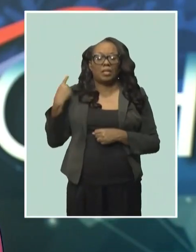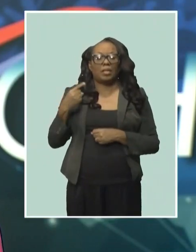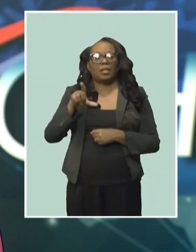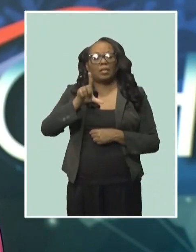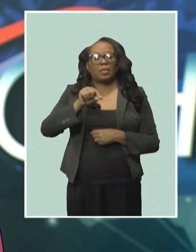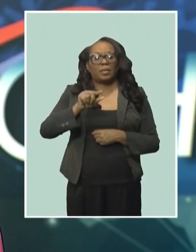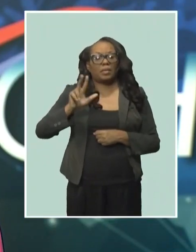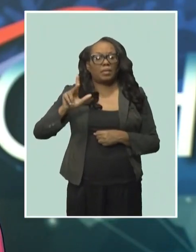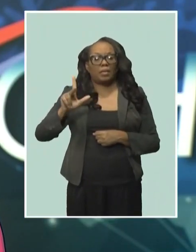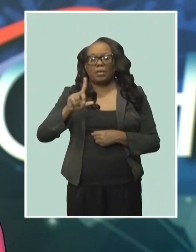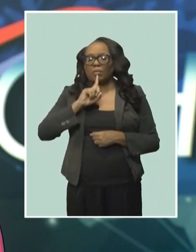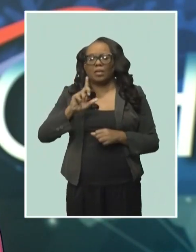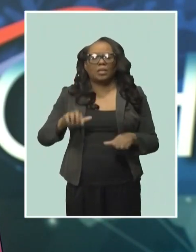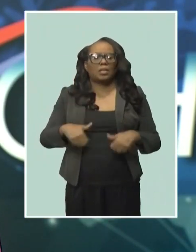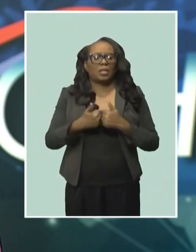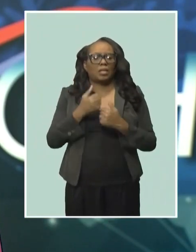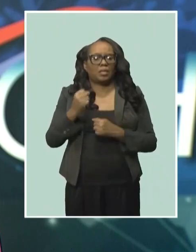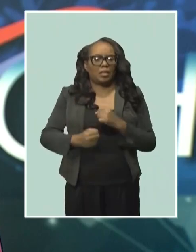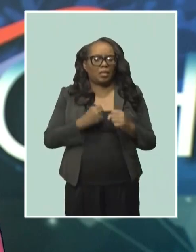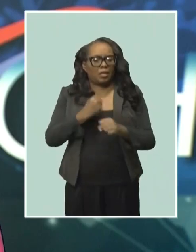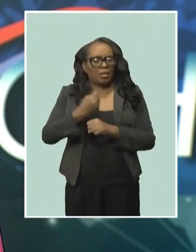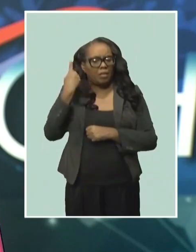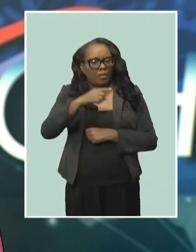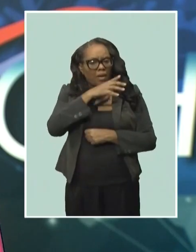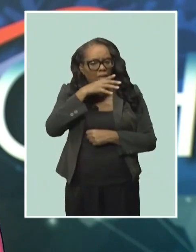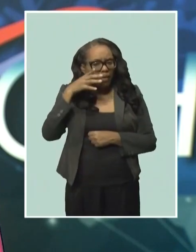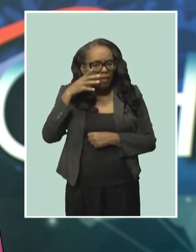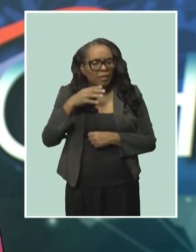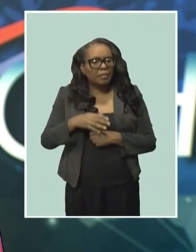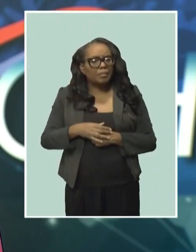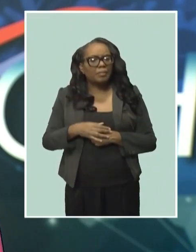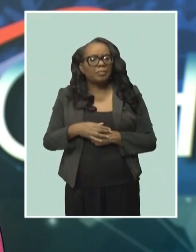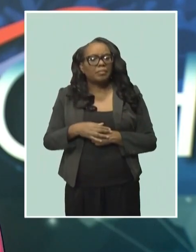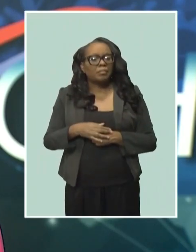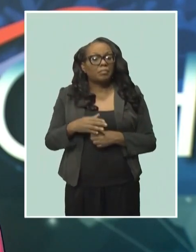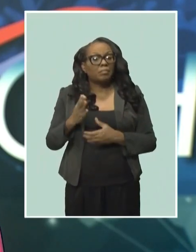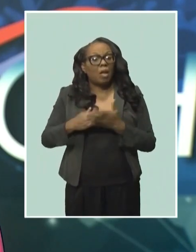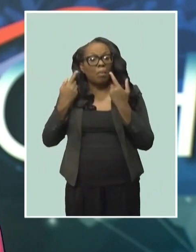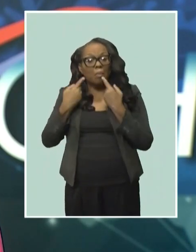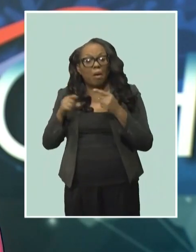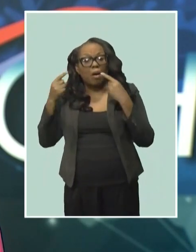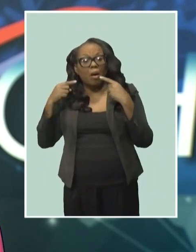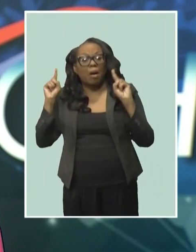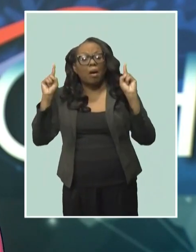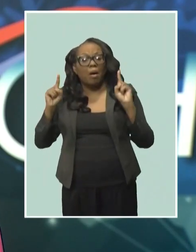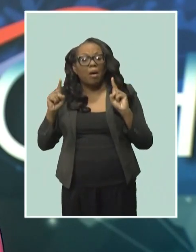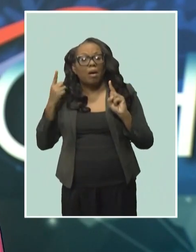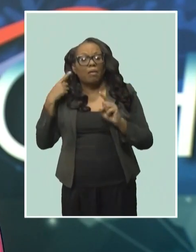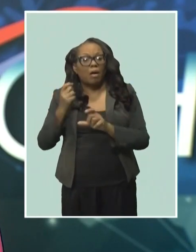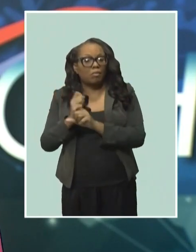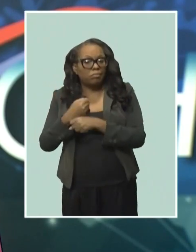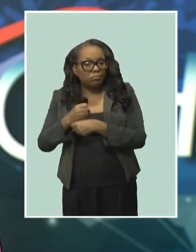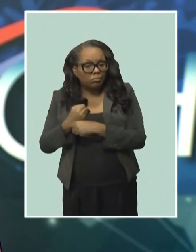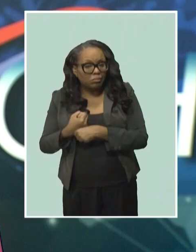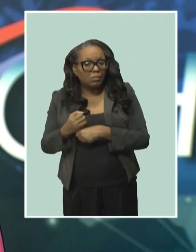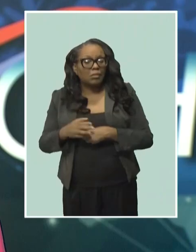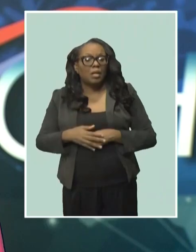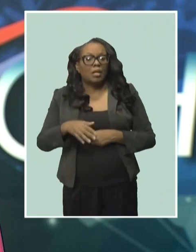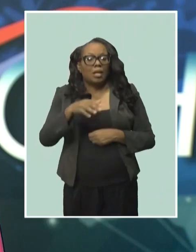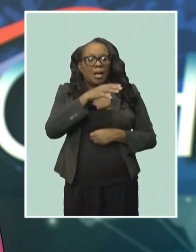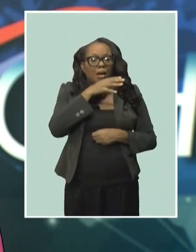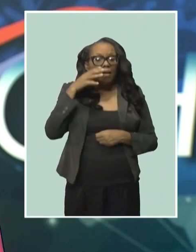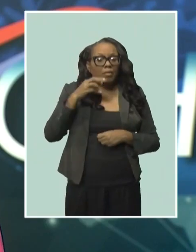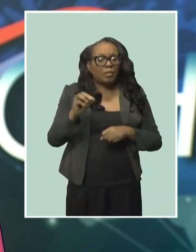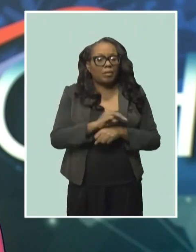described as a challenging year for agriculture, but officials are reporting some successes in the production of some commodities.